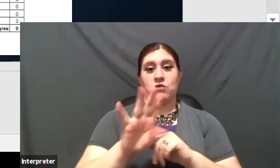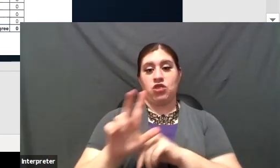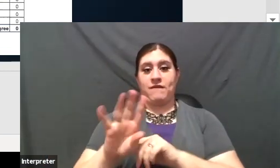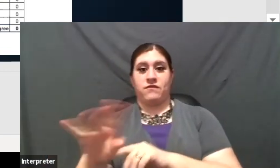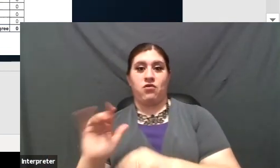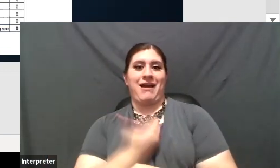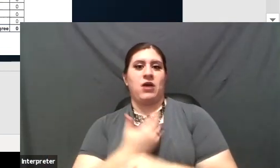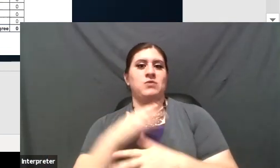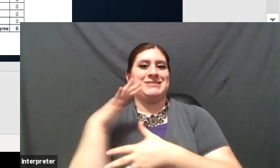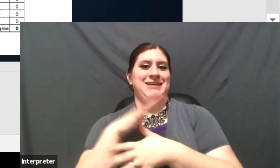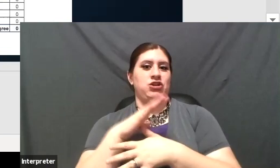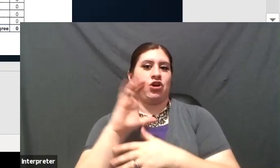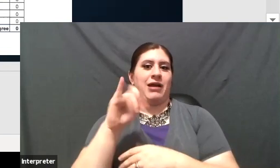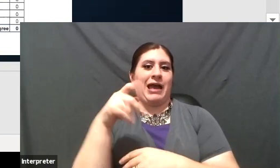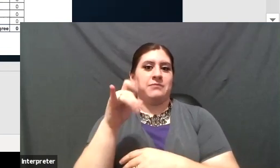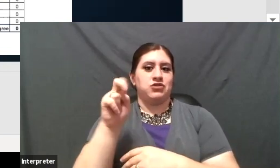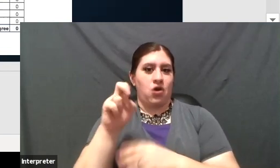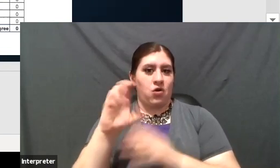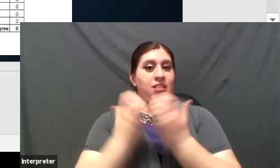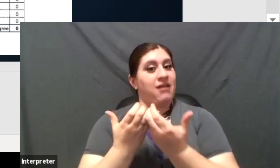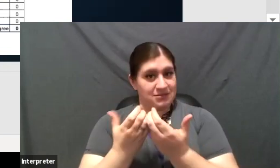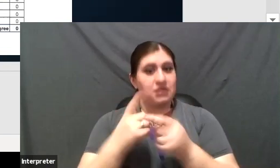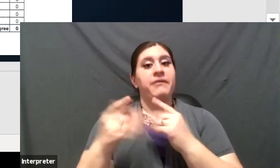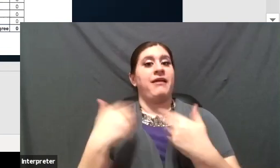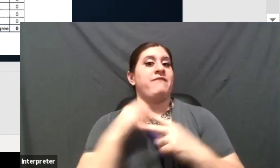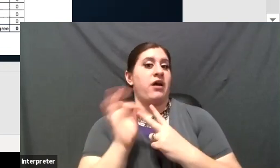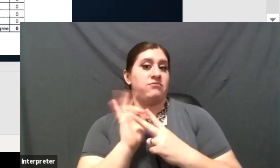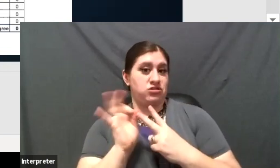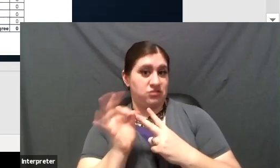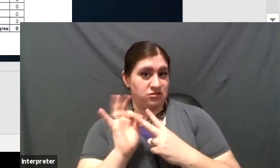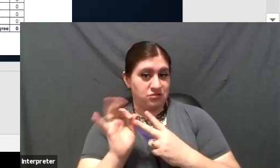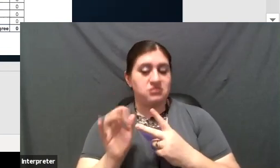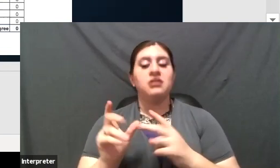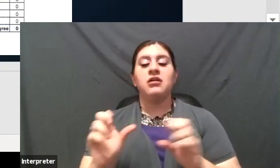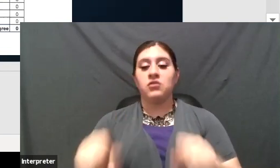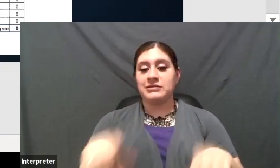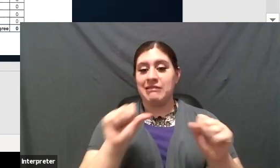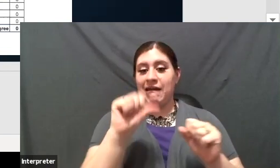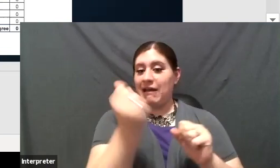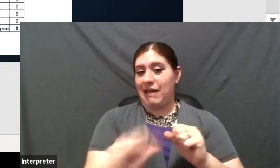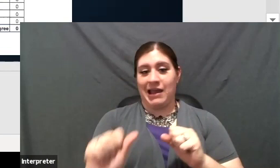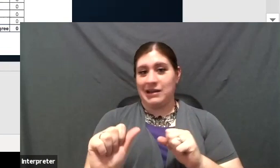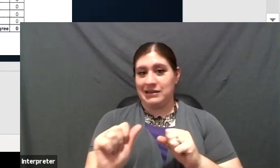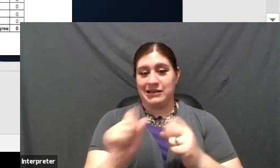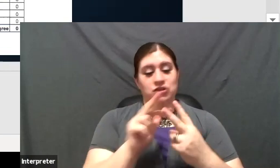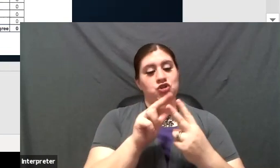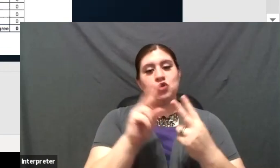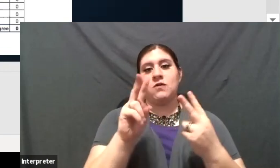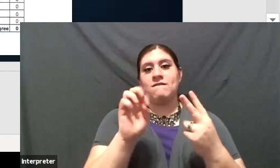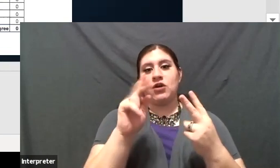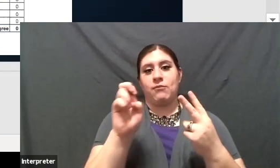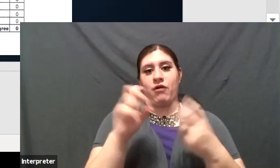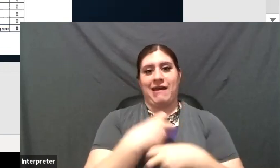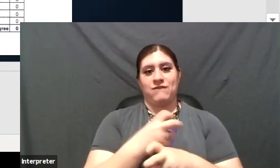our senior capstone course. But you do have some options in there. You can take any one of 2 vertebrate courses. That would be